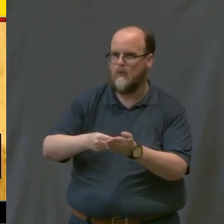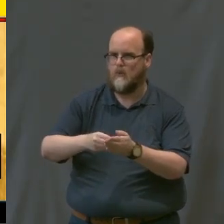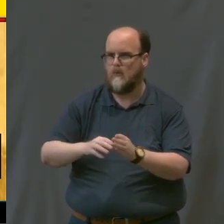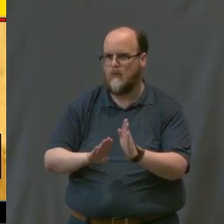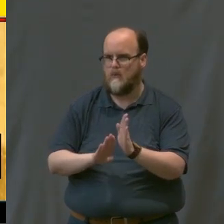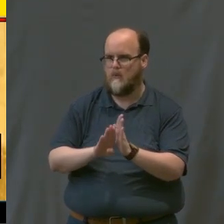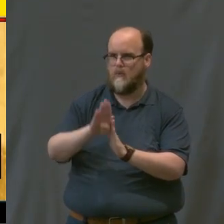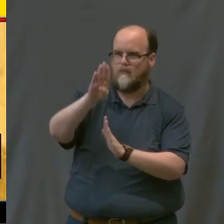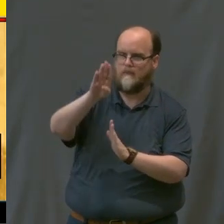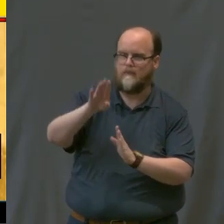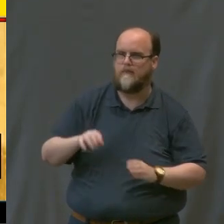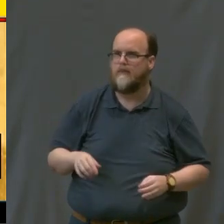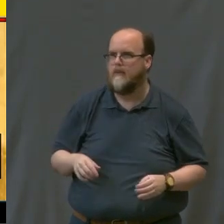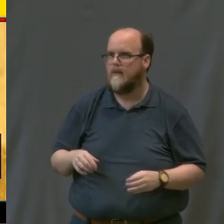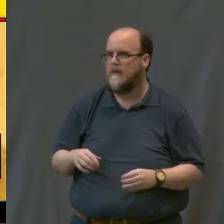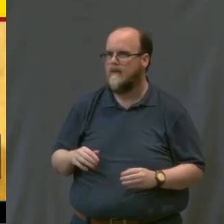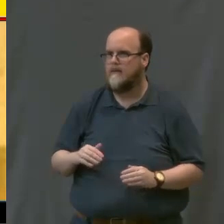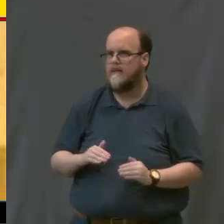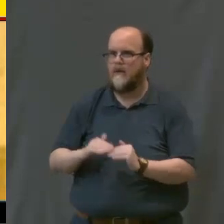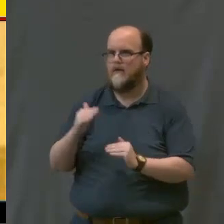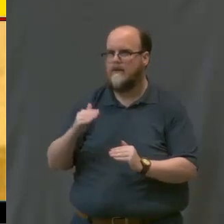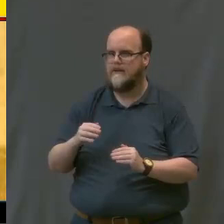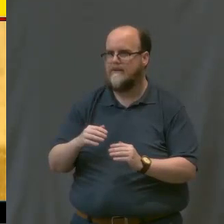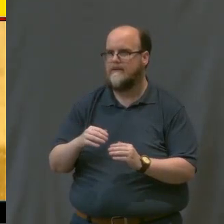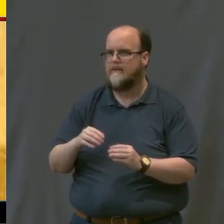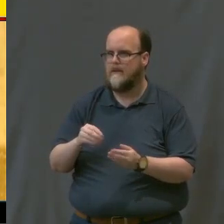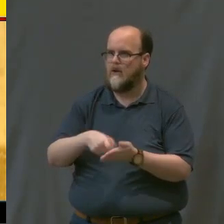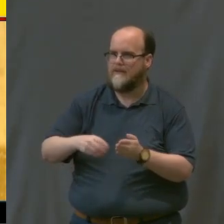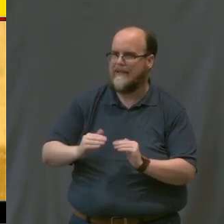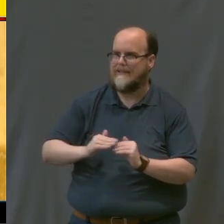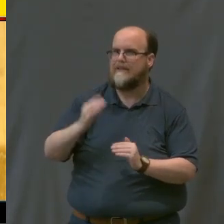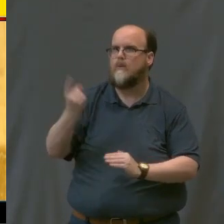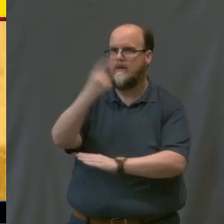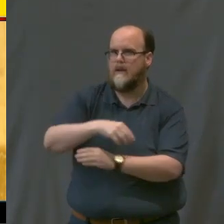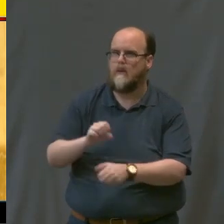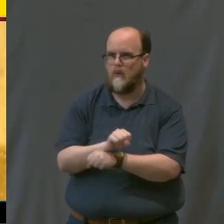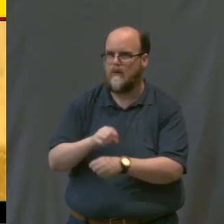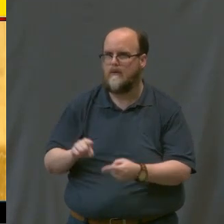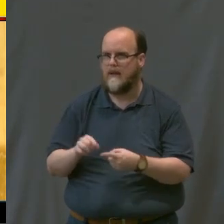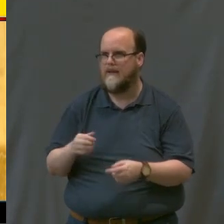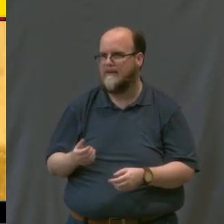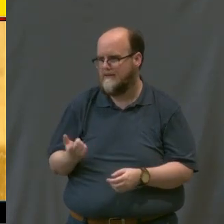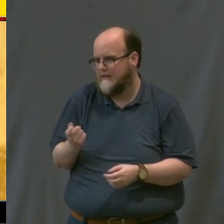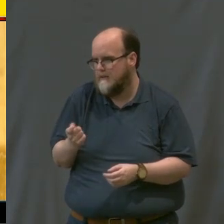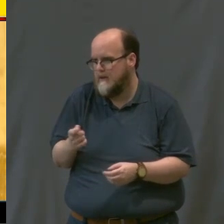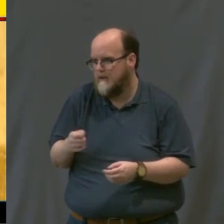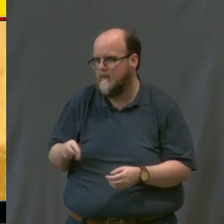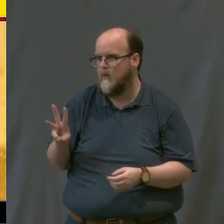food, costing at least a day's wage, if not more. The fourth